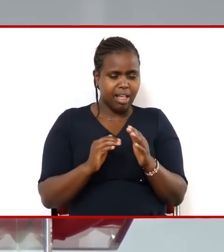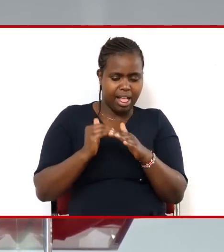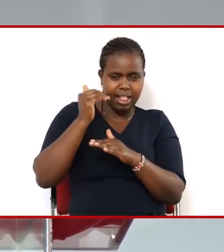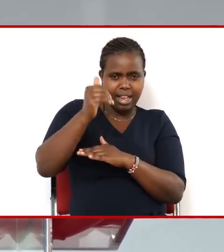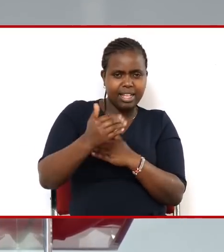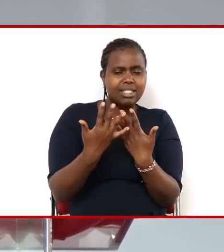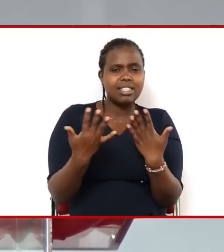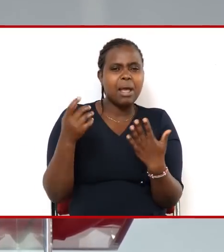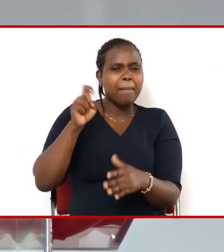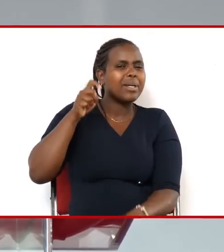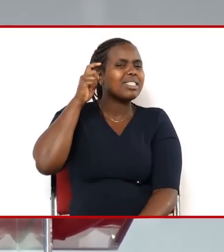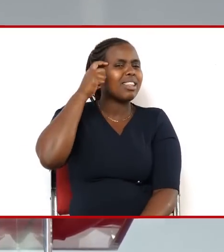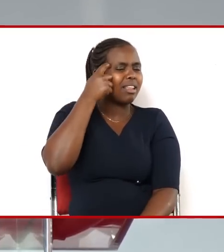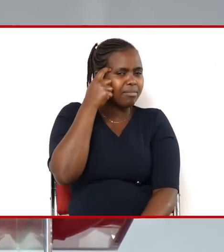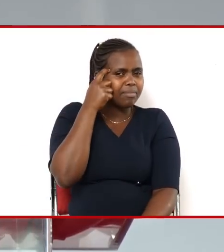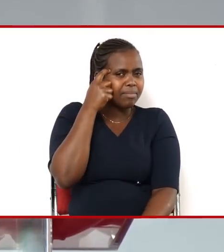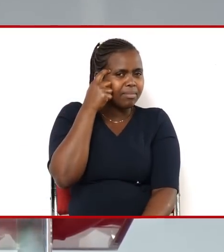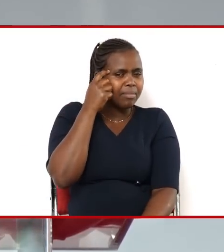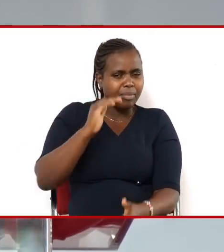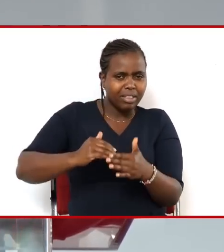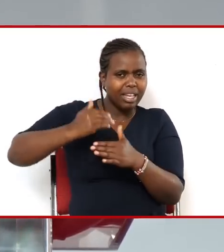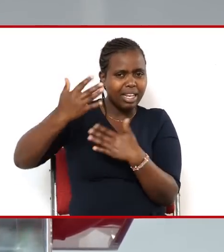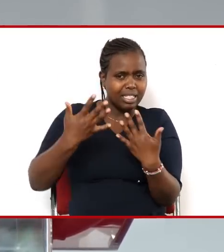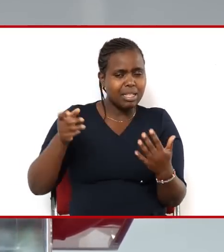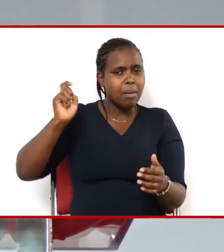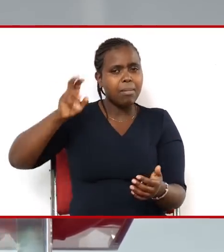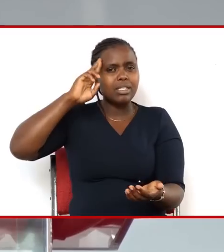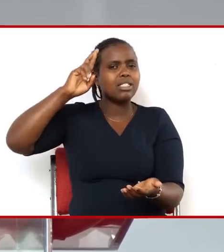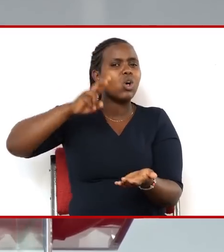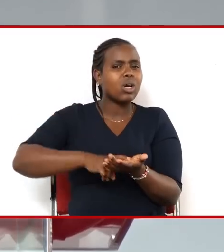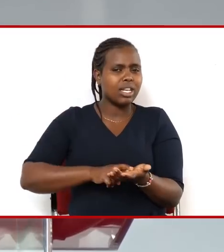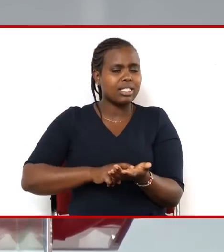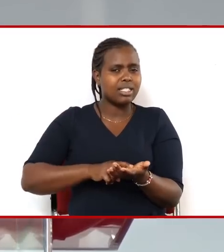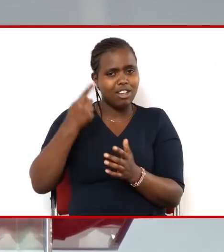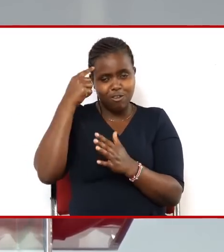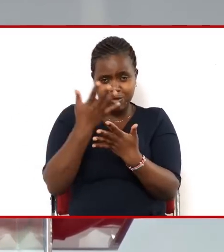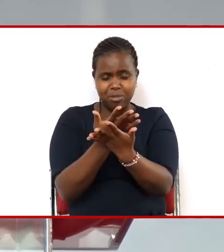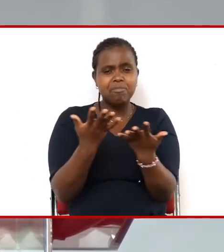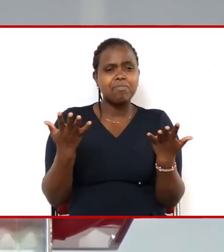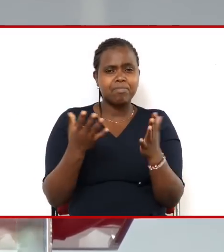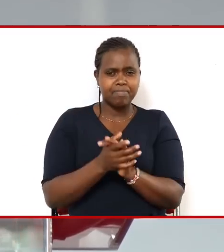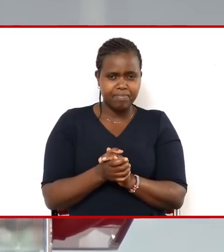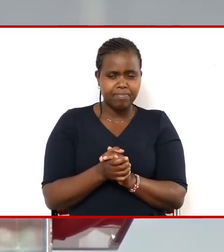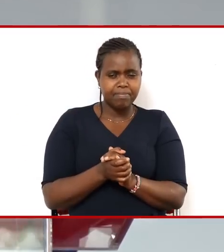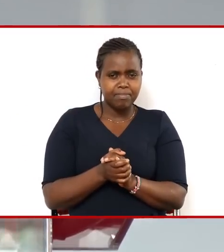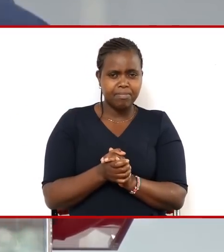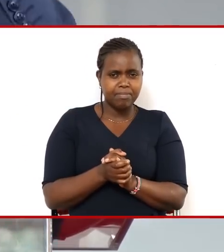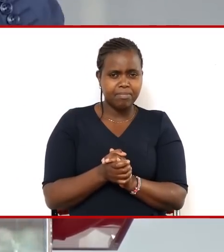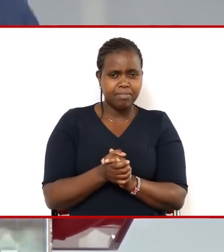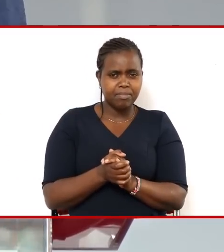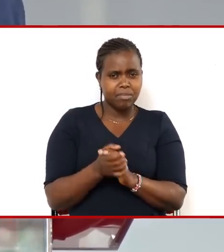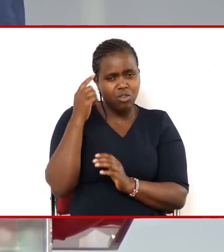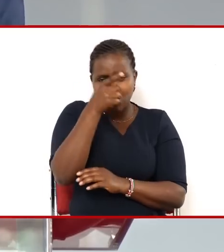the next thing that you need to think about, the next thing you need to recognize for you